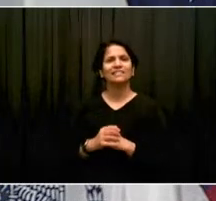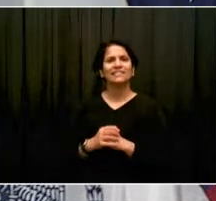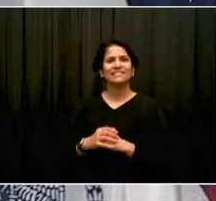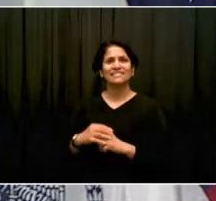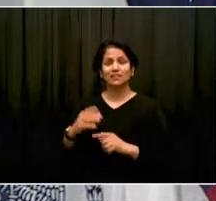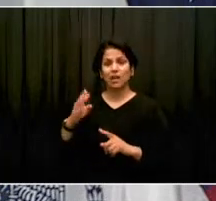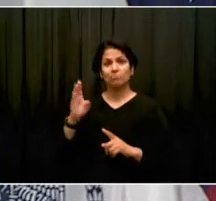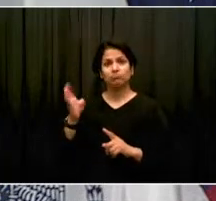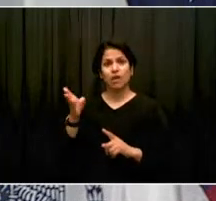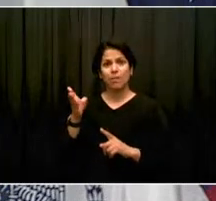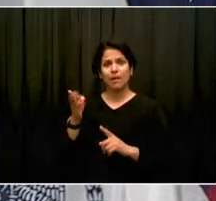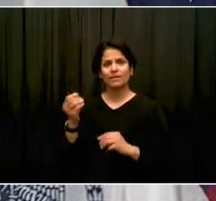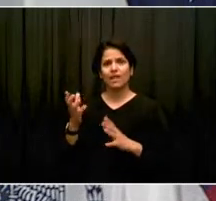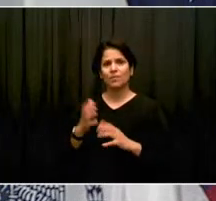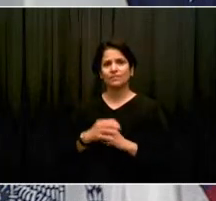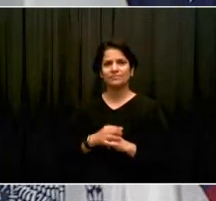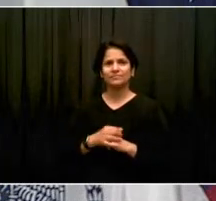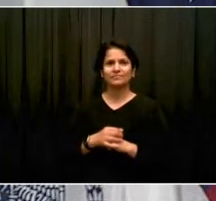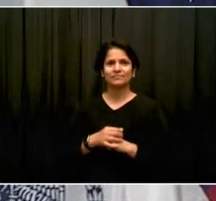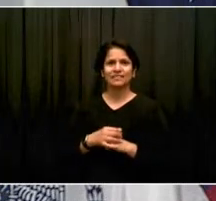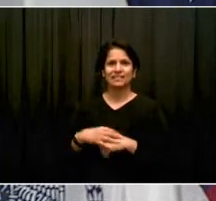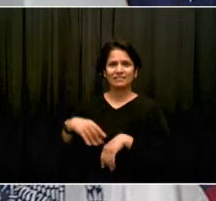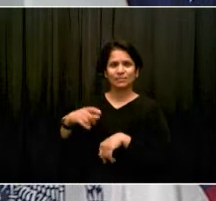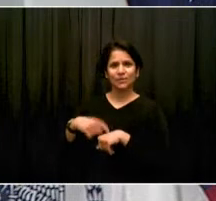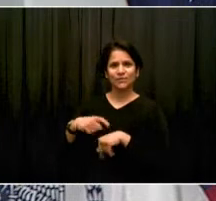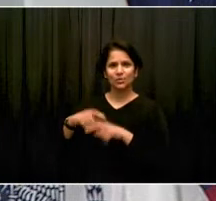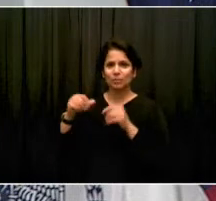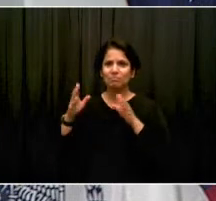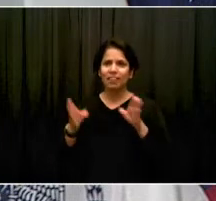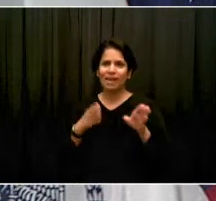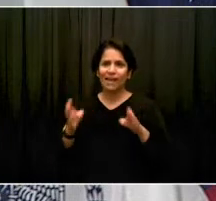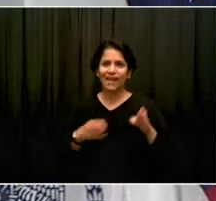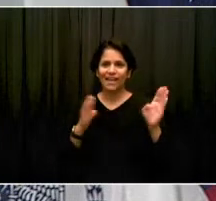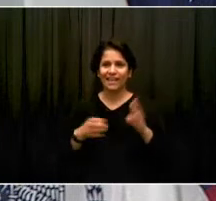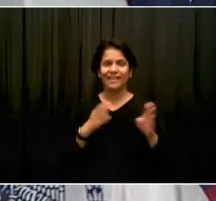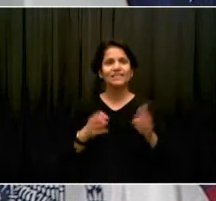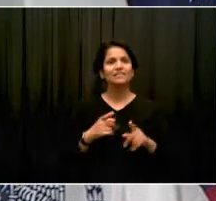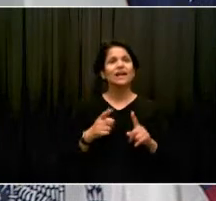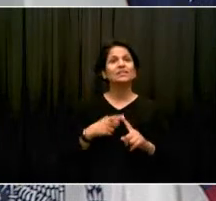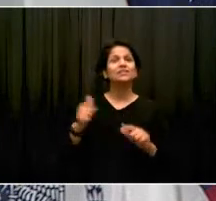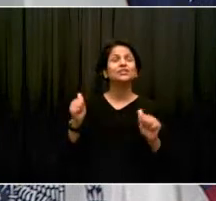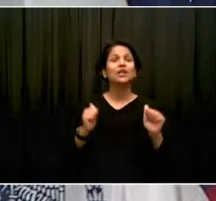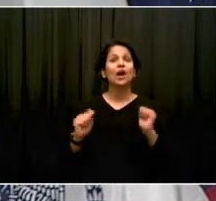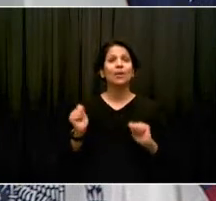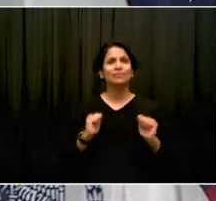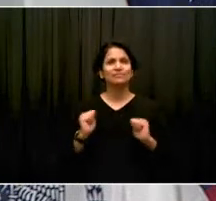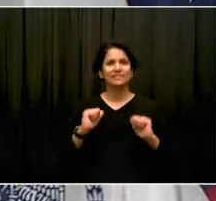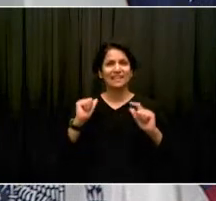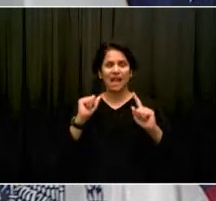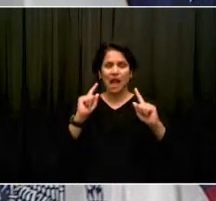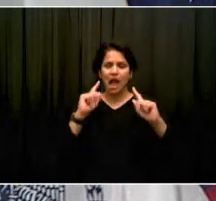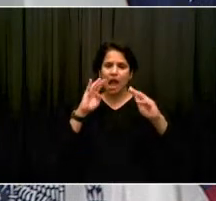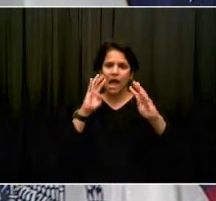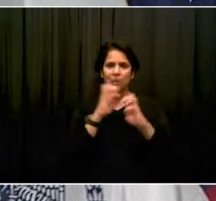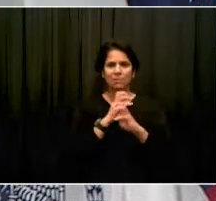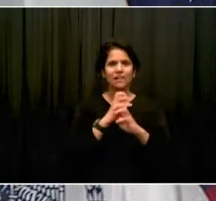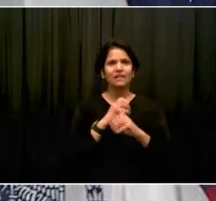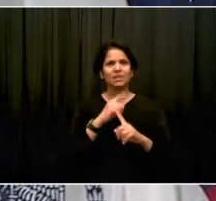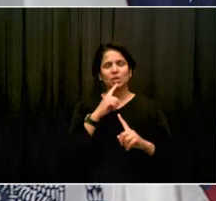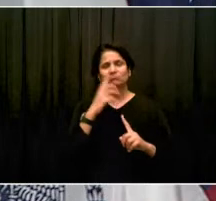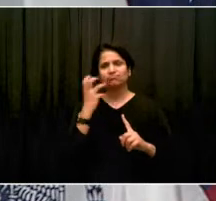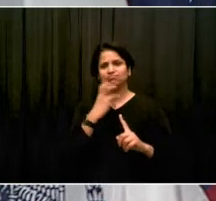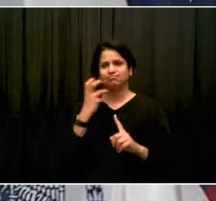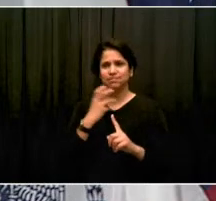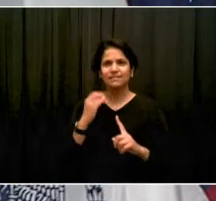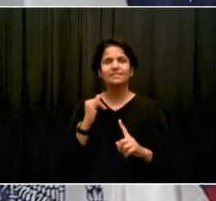elaborate productions, and they've said September for a while, although there are some shows that I think some of the smaller, more intimate shows, we might be looking more